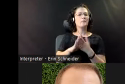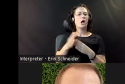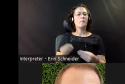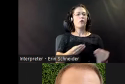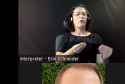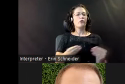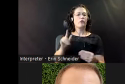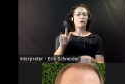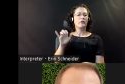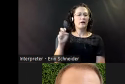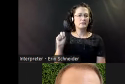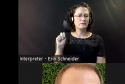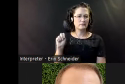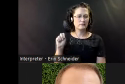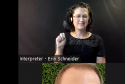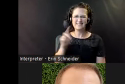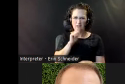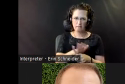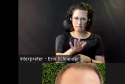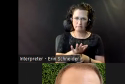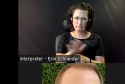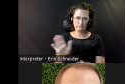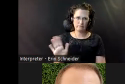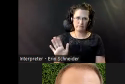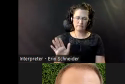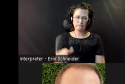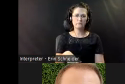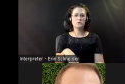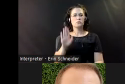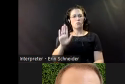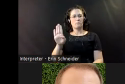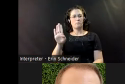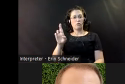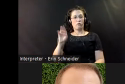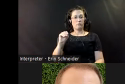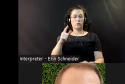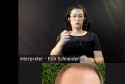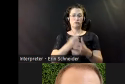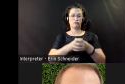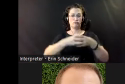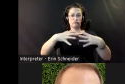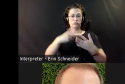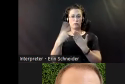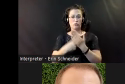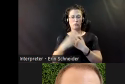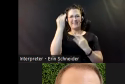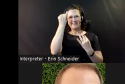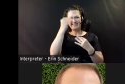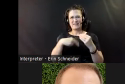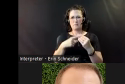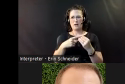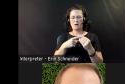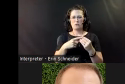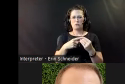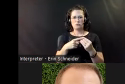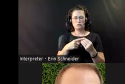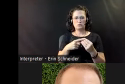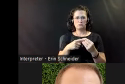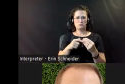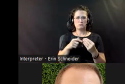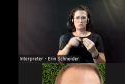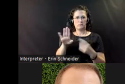doing an extension of IT. So your BRMs, when you're building these programs out, really think about not having them in any of these areas because